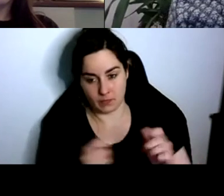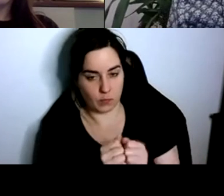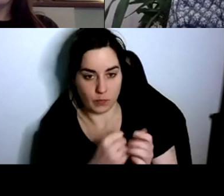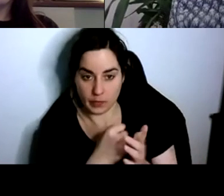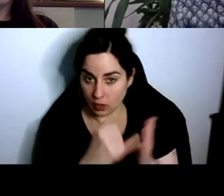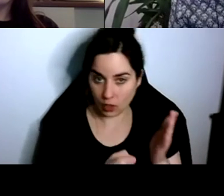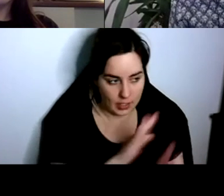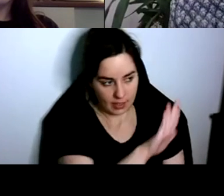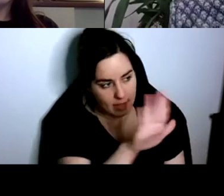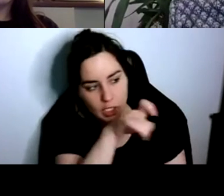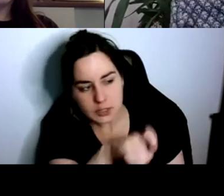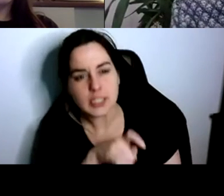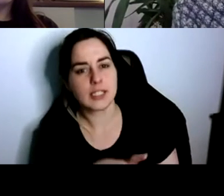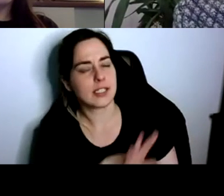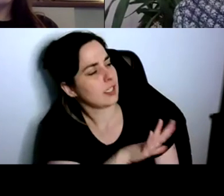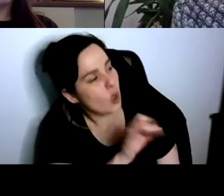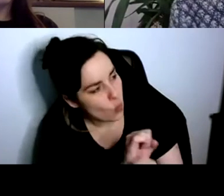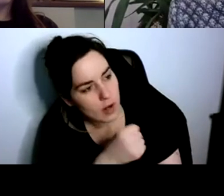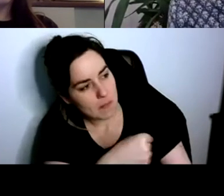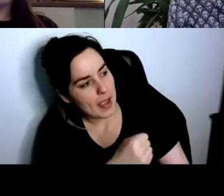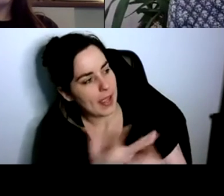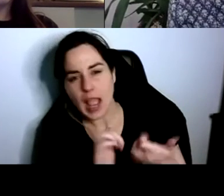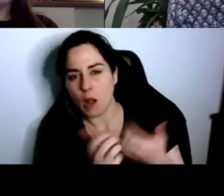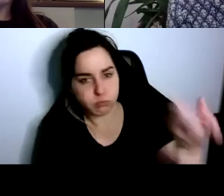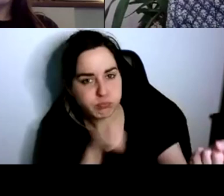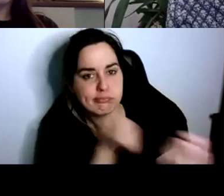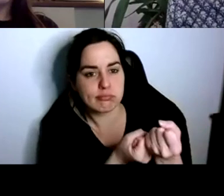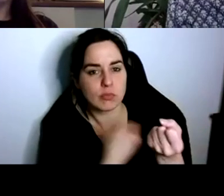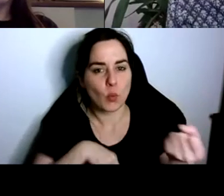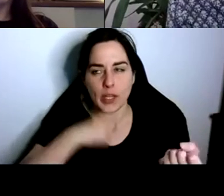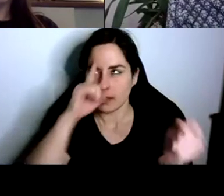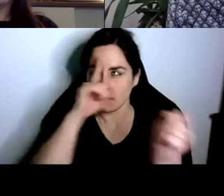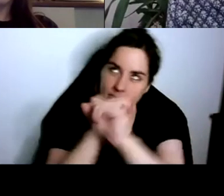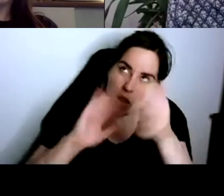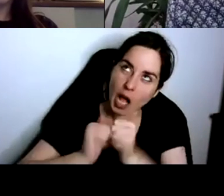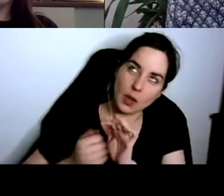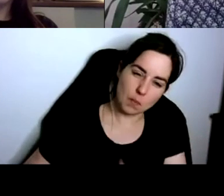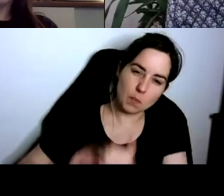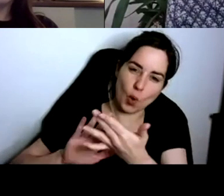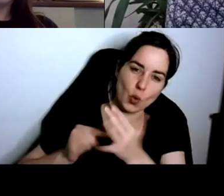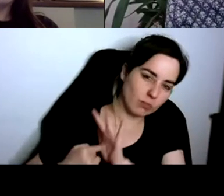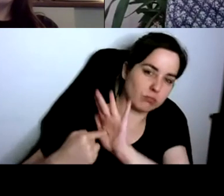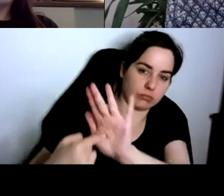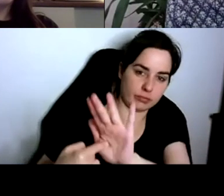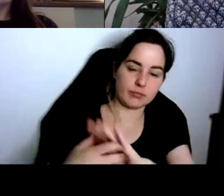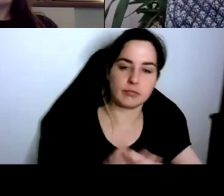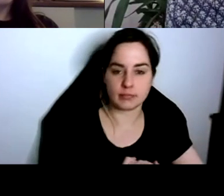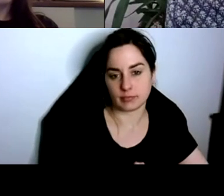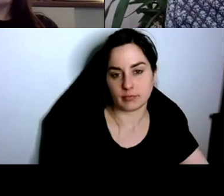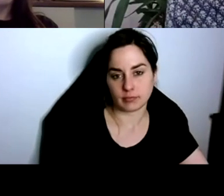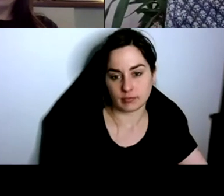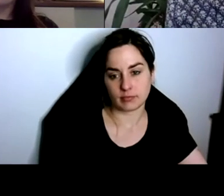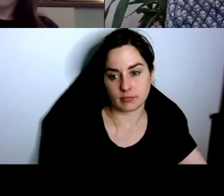they're producing, we can think of other ways to exhibit their work. I think it's very convenient. The festival form is